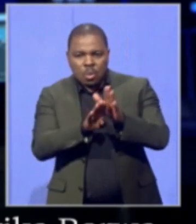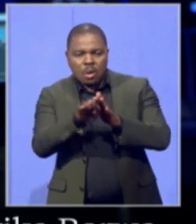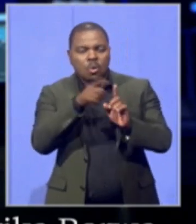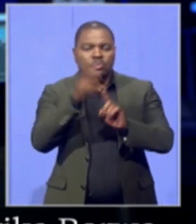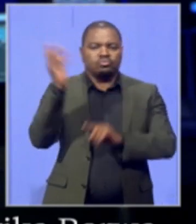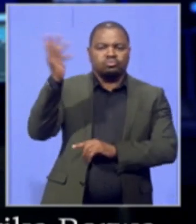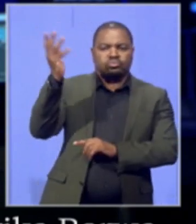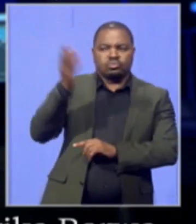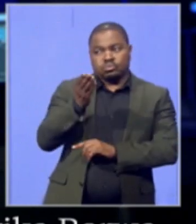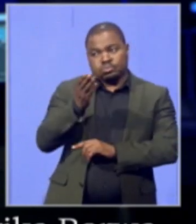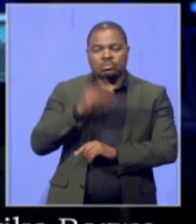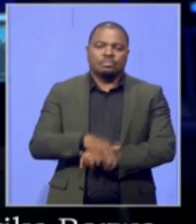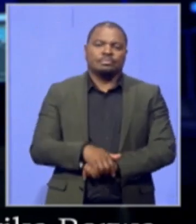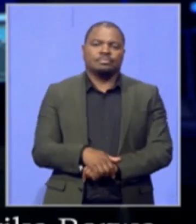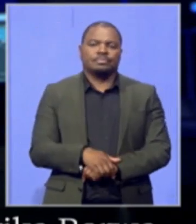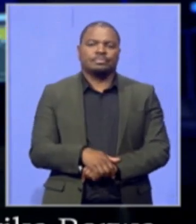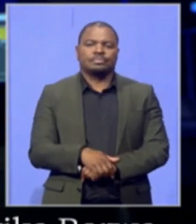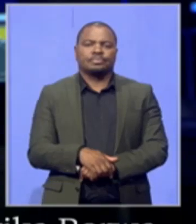thuthuha.